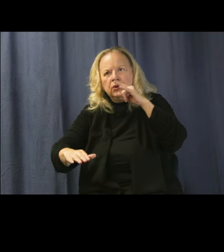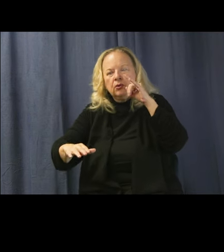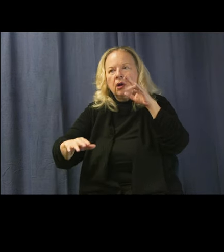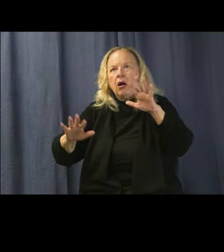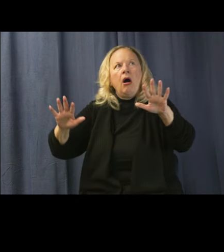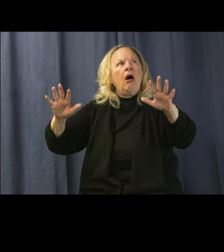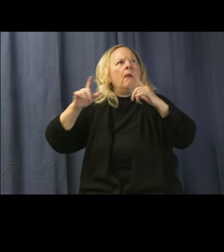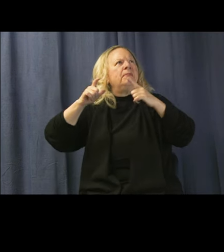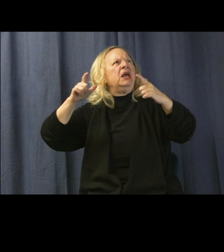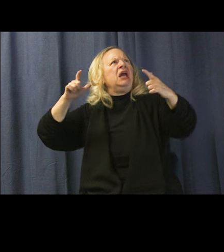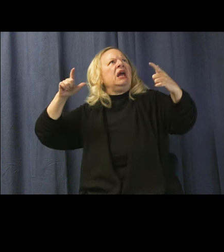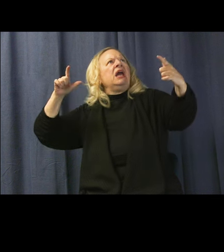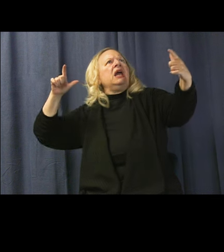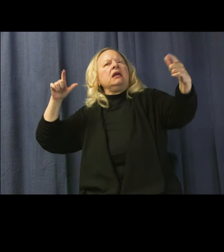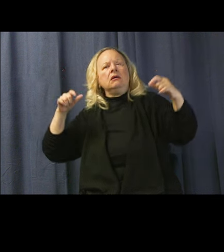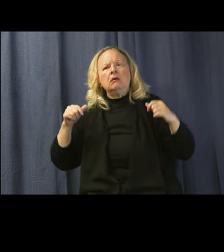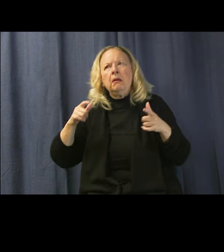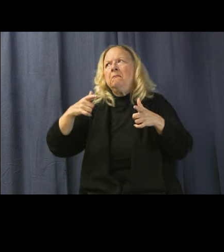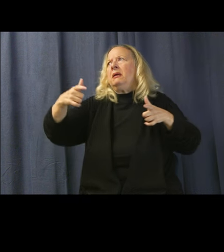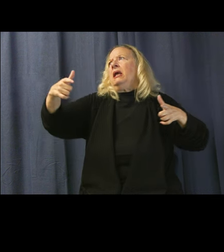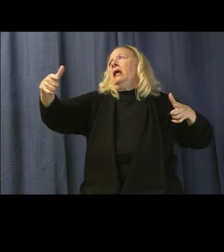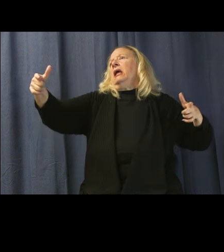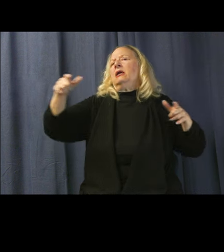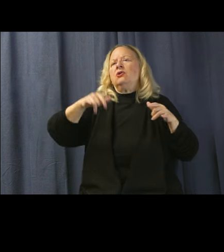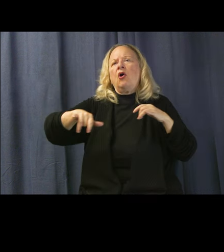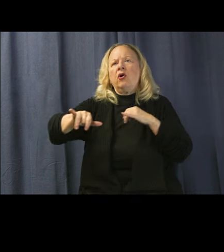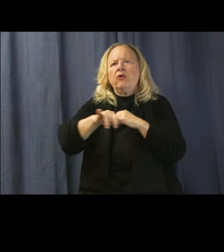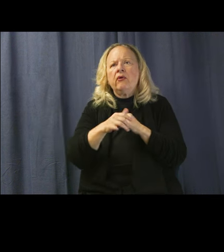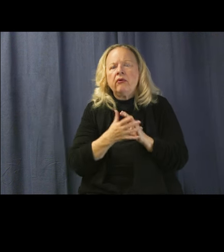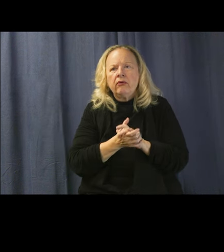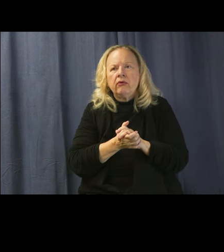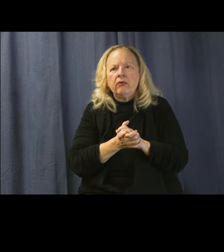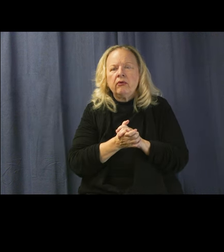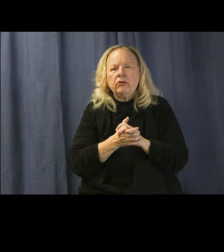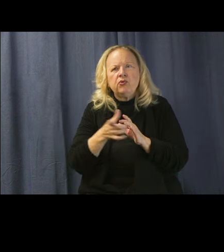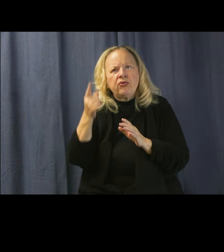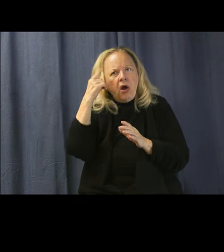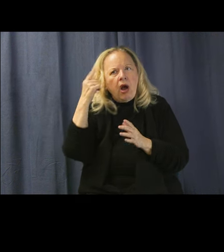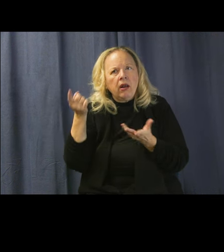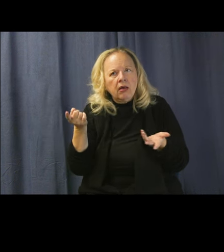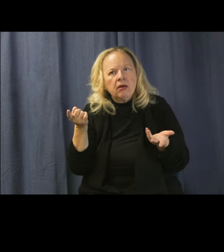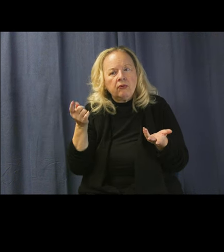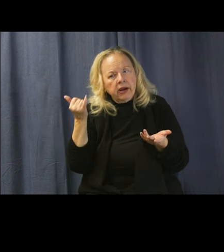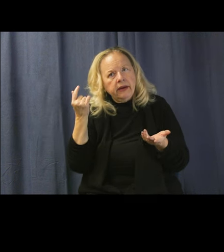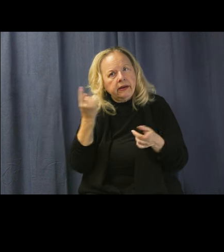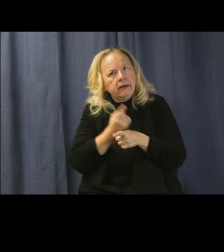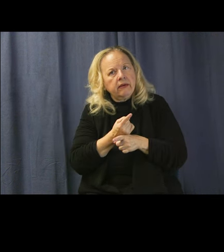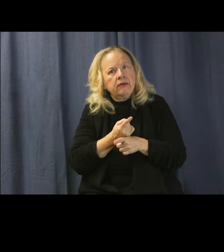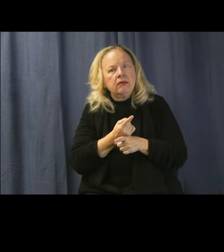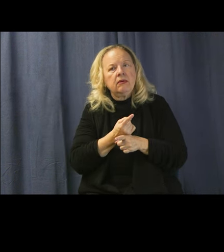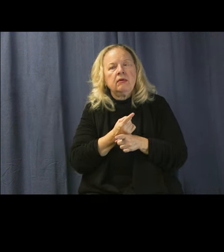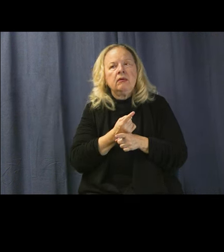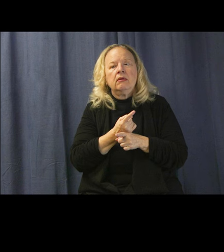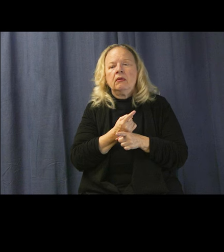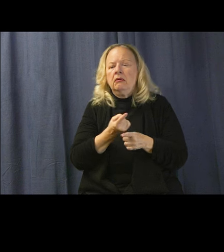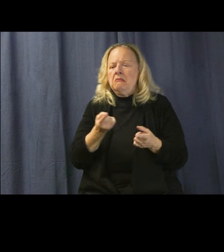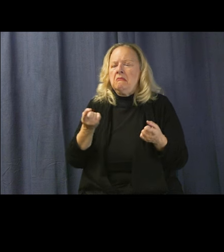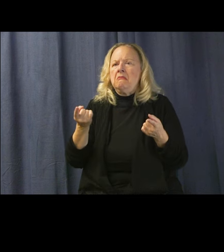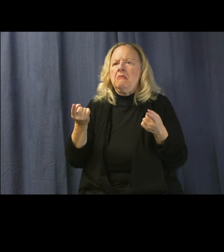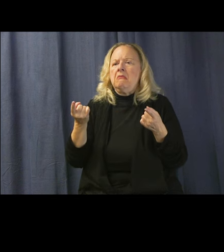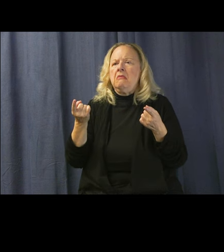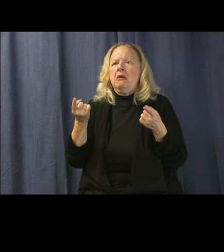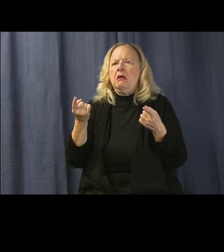was huge until you grew up and you look at it, and what a little postage stamp that thing was. Okay? Now, what